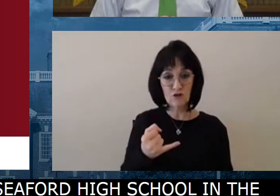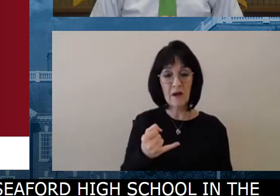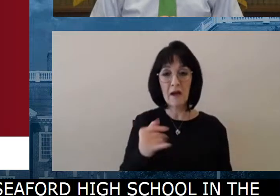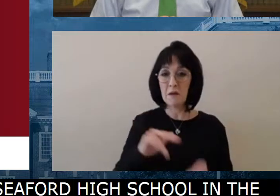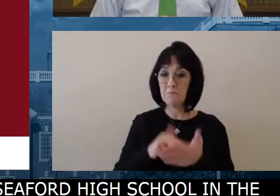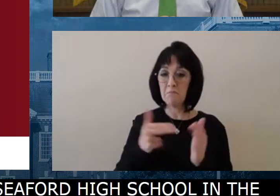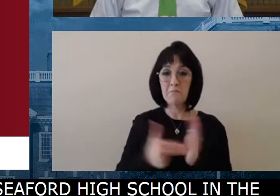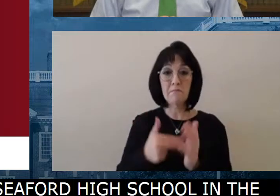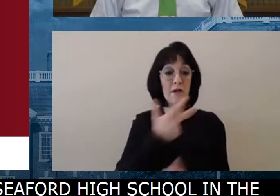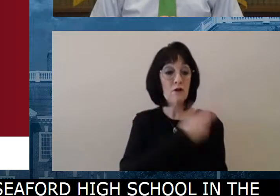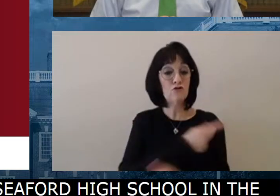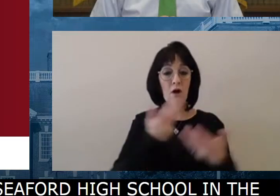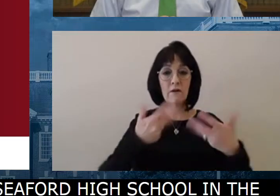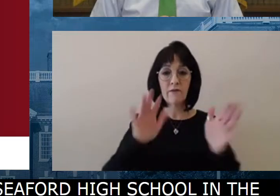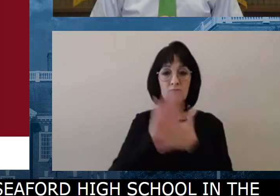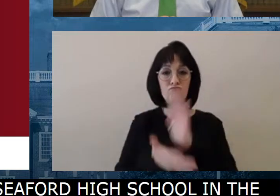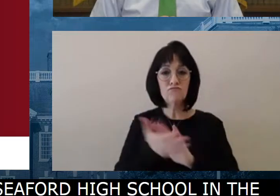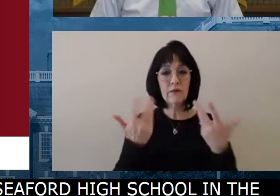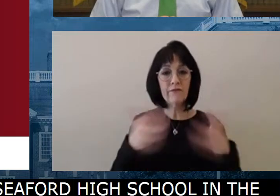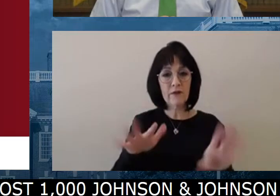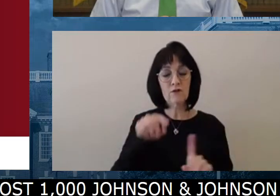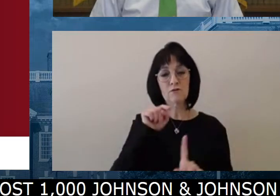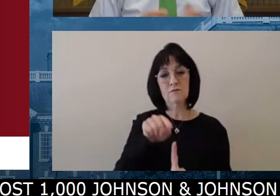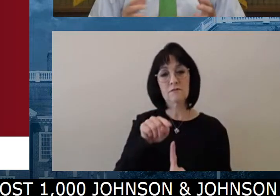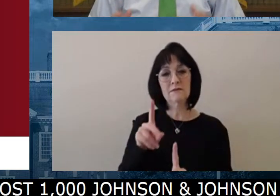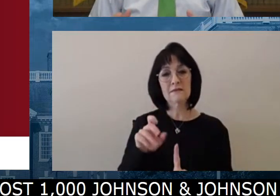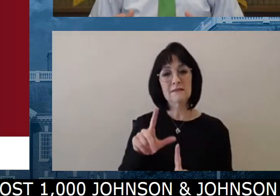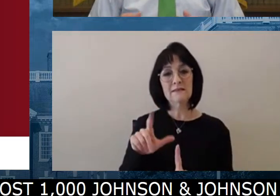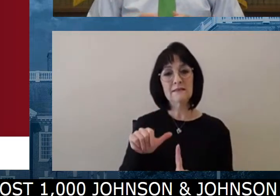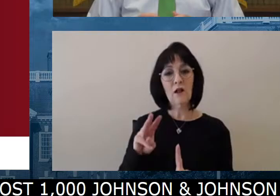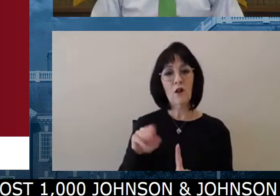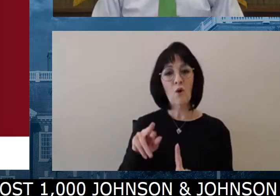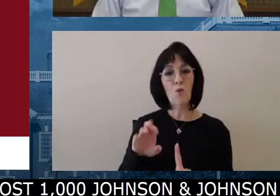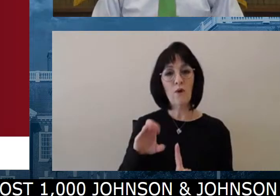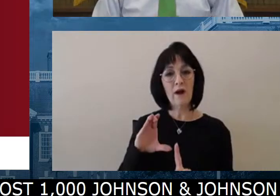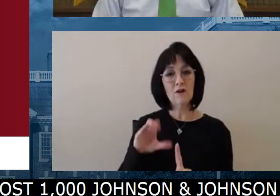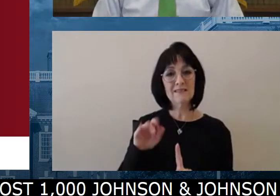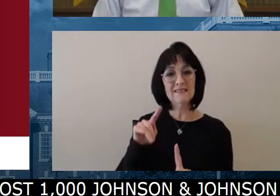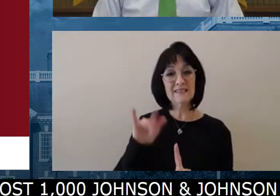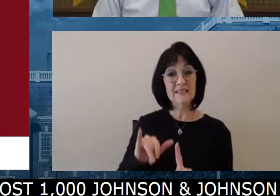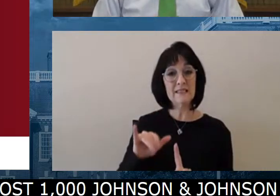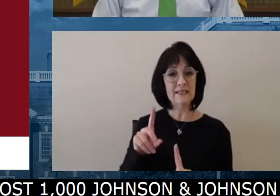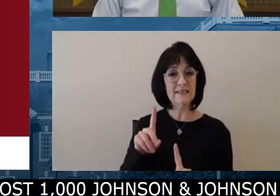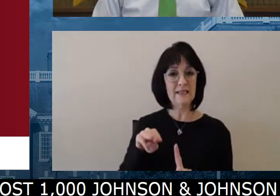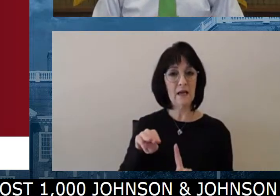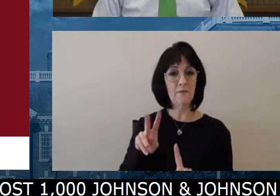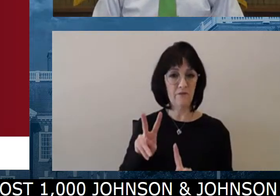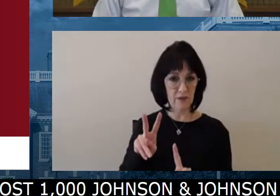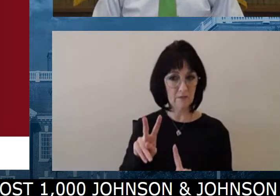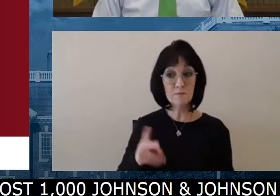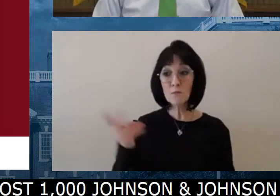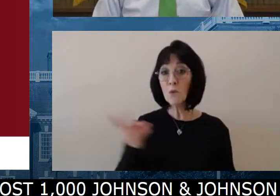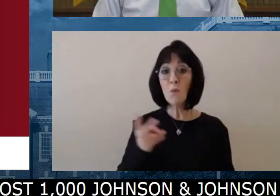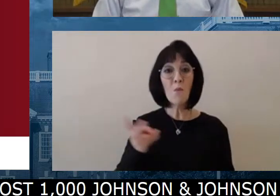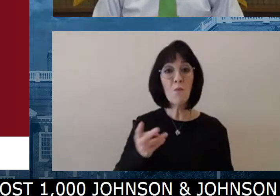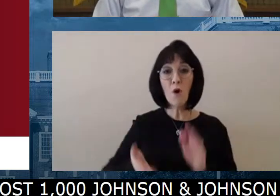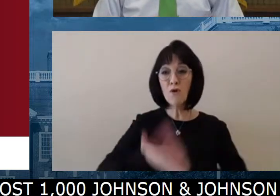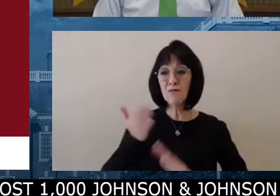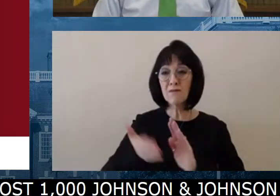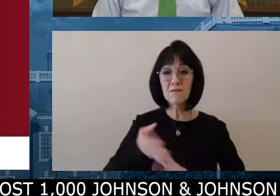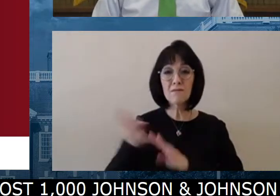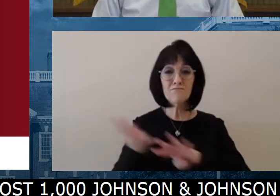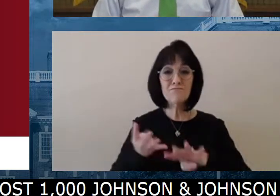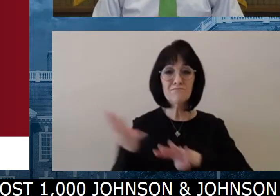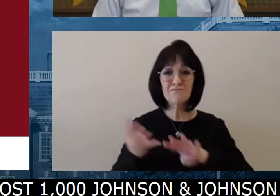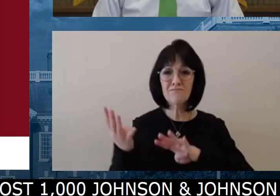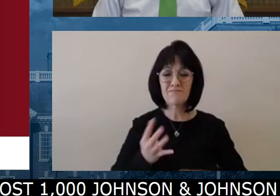the Delaware City DMV. Really smooth operations on both cases. We're able to do